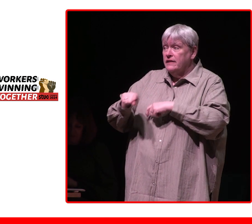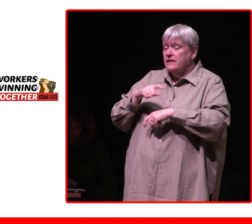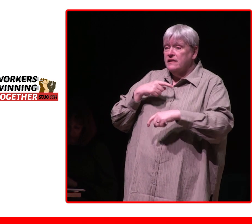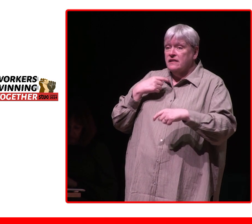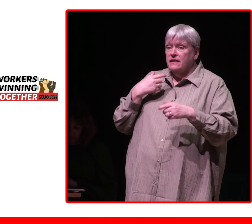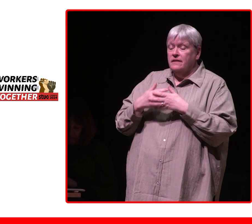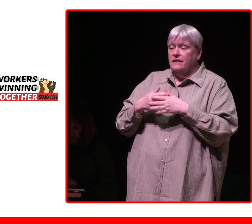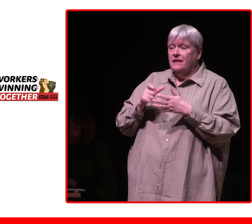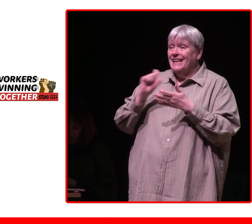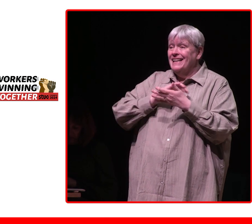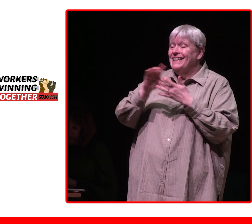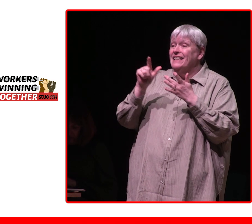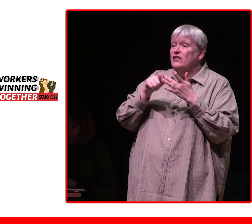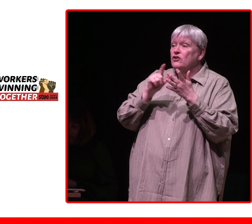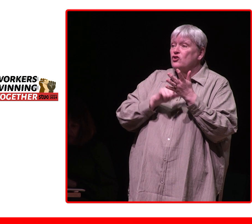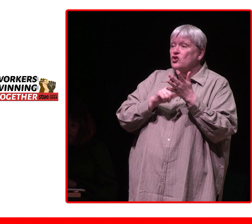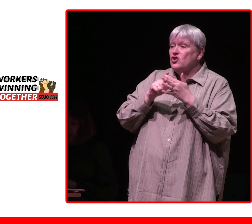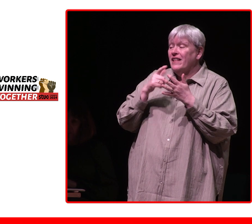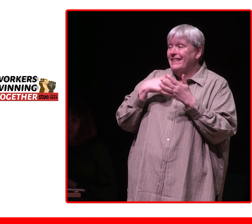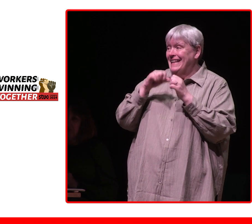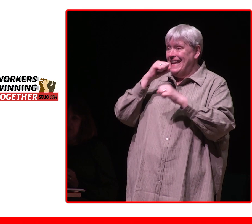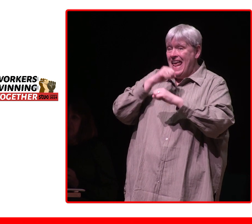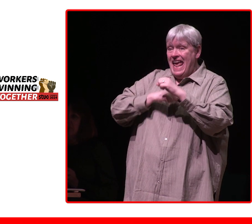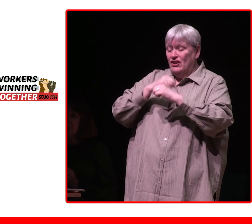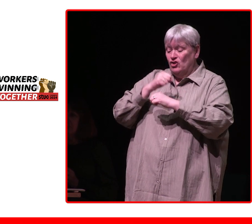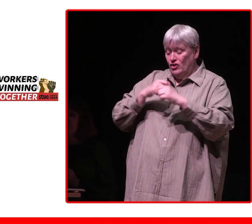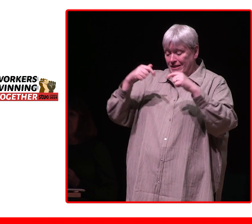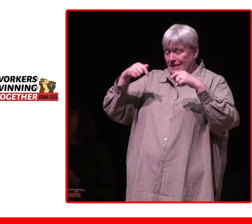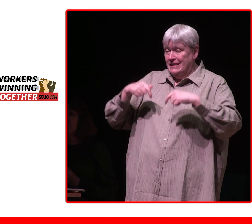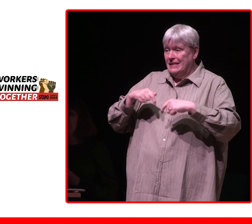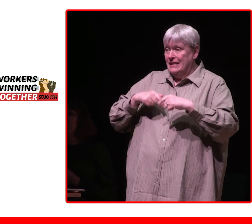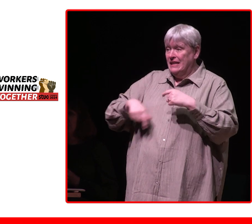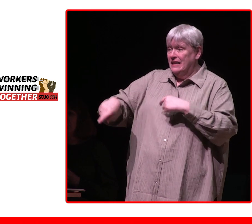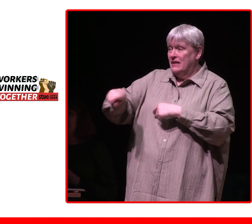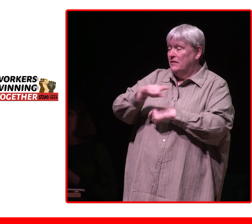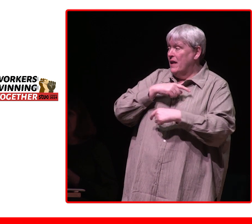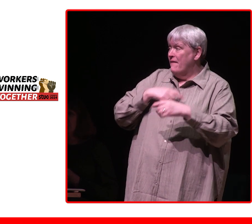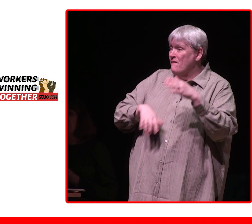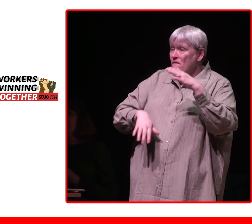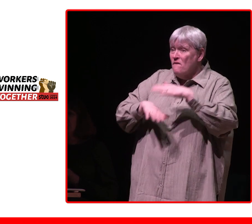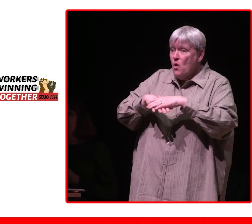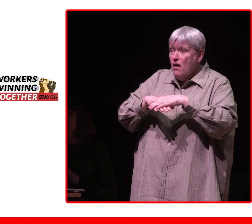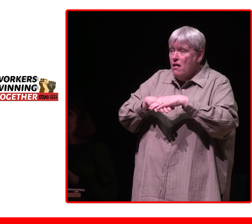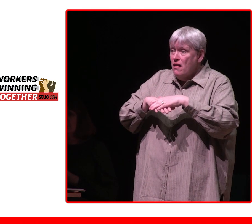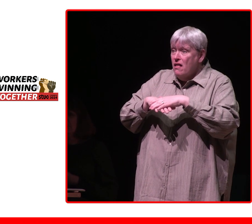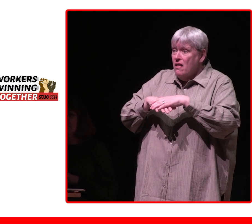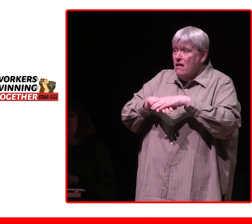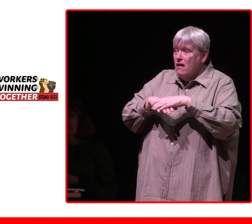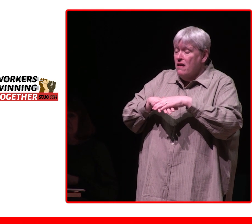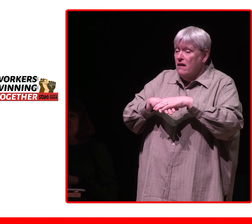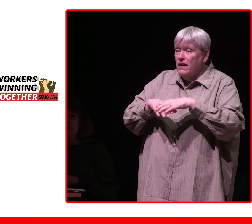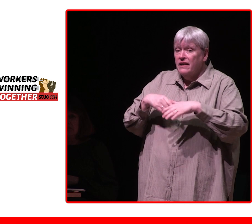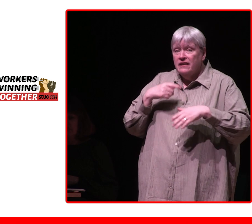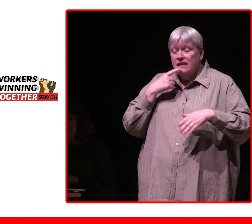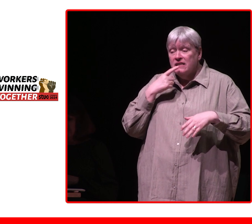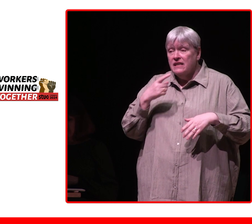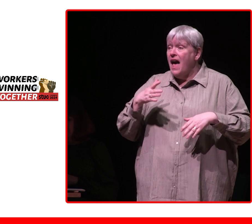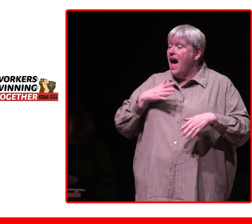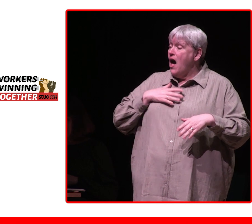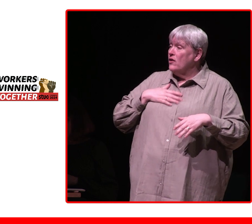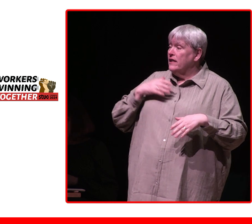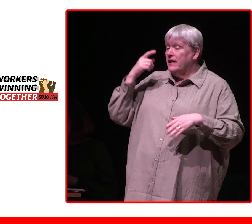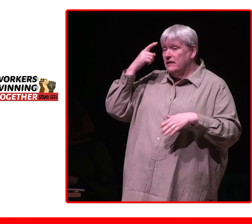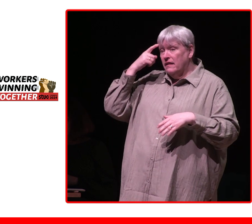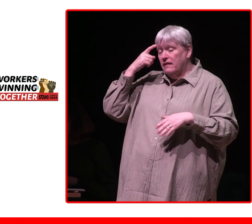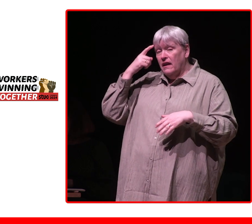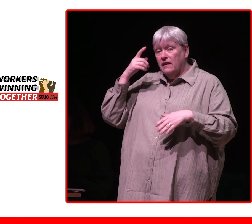"There's Chilean engines in here. The whole place is awash with them." And he said, "I would like to think that